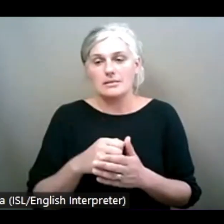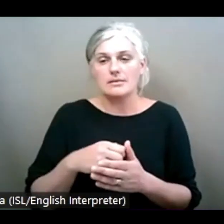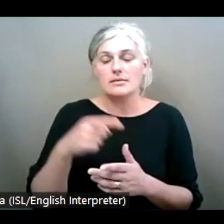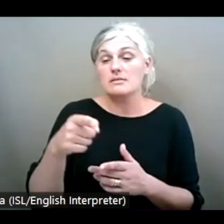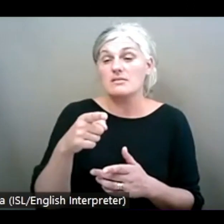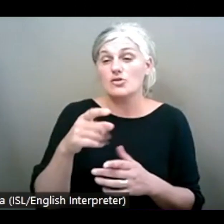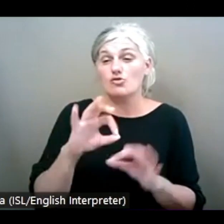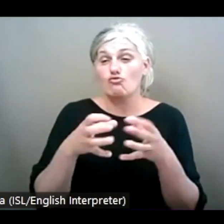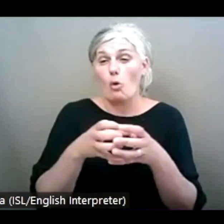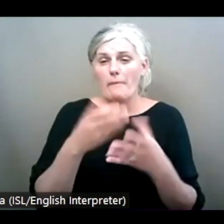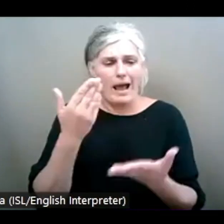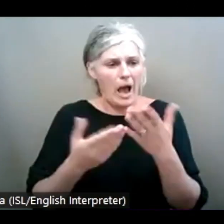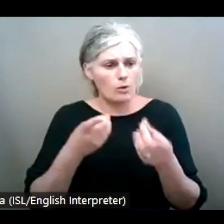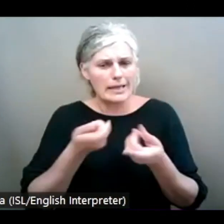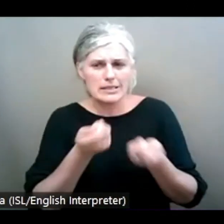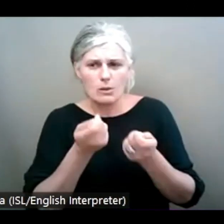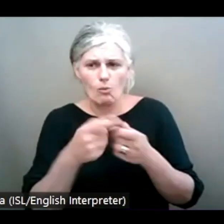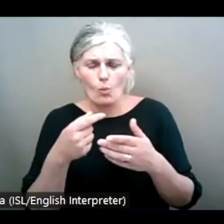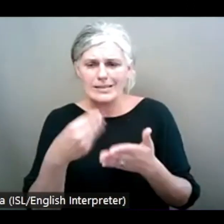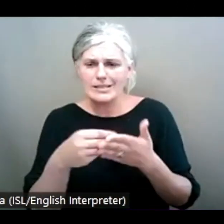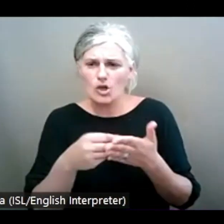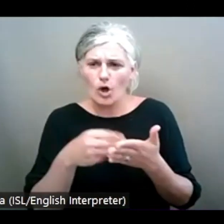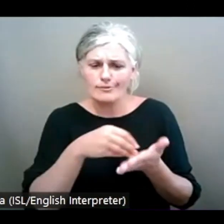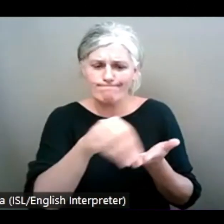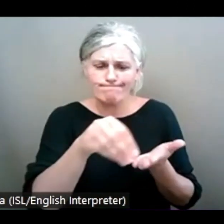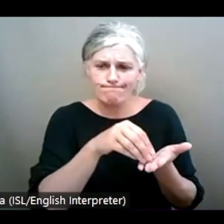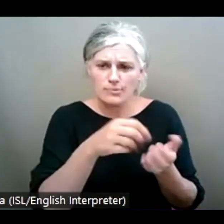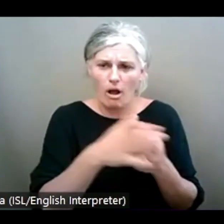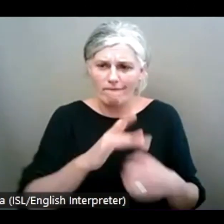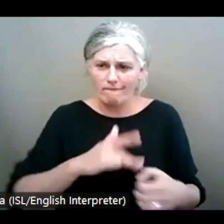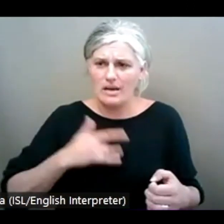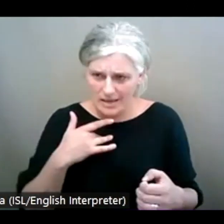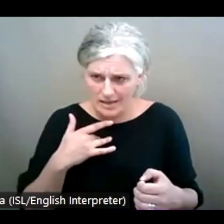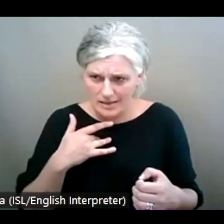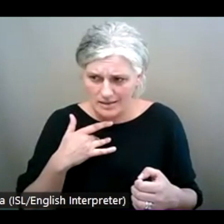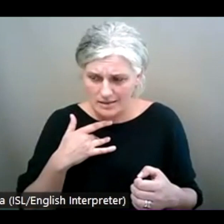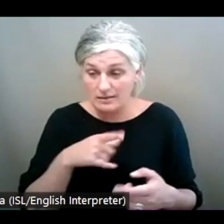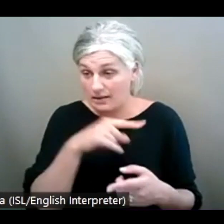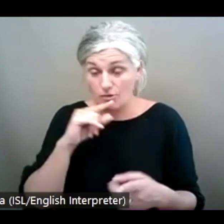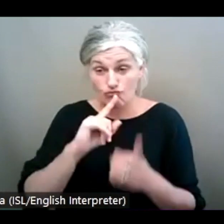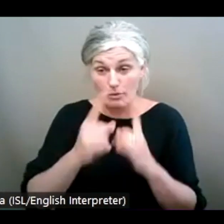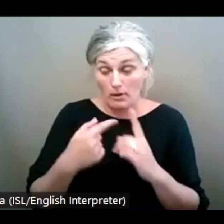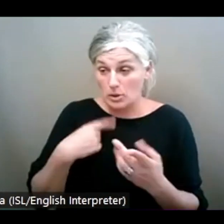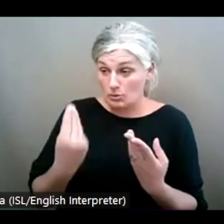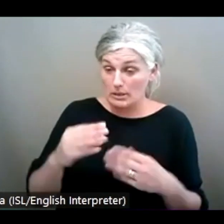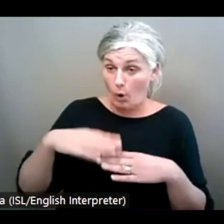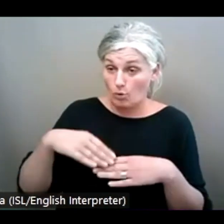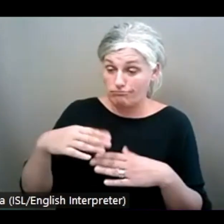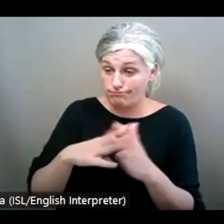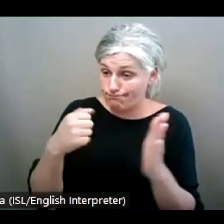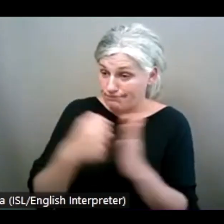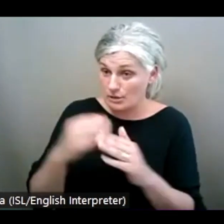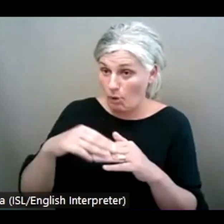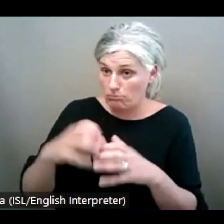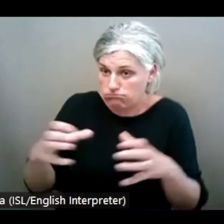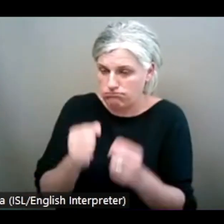you think we can deal with the cost of living for consumers? They're going to say we need to give businesses more money. That's how we're going to do. So I'm going to be blunt